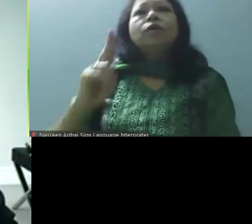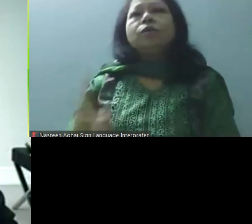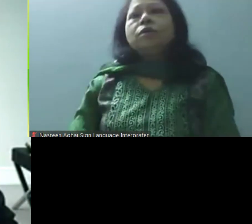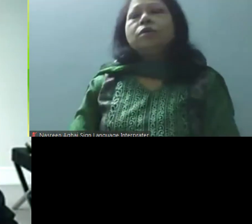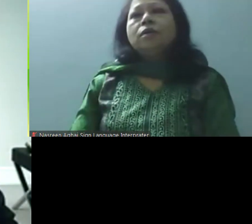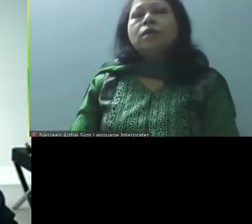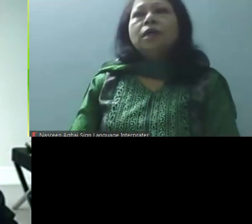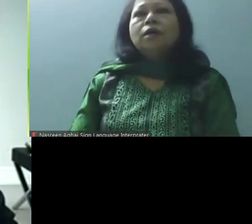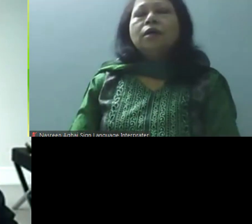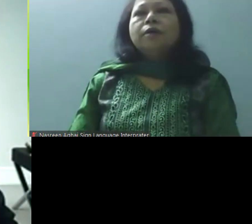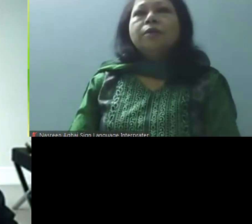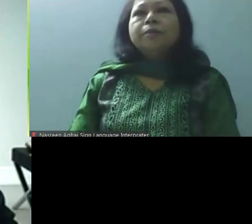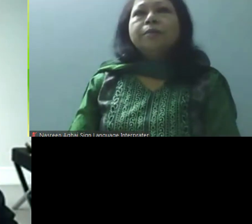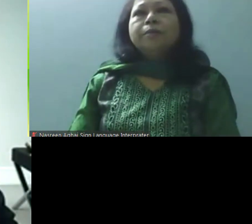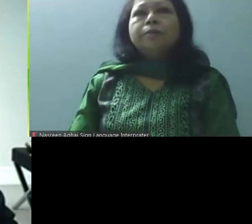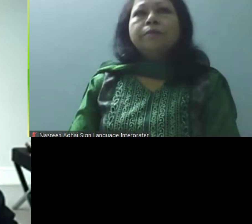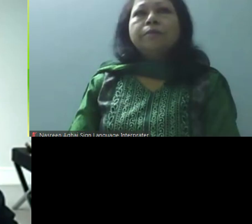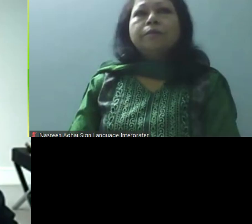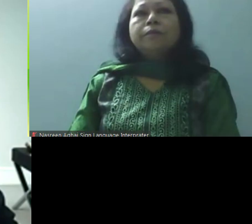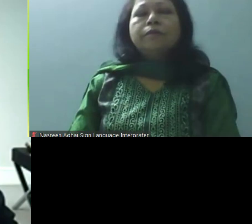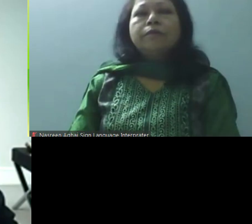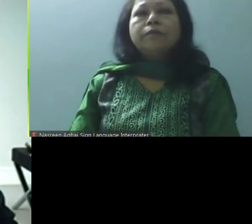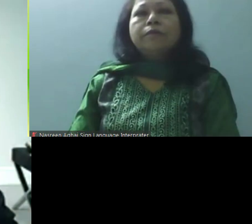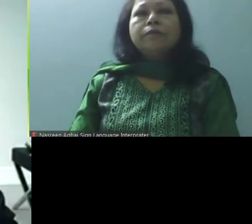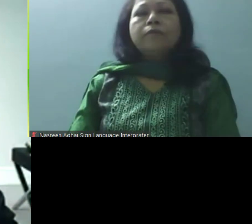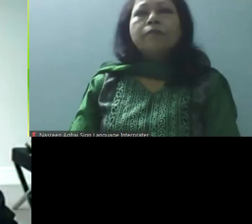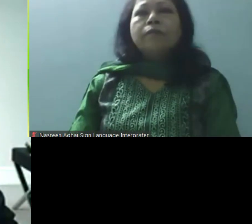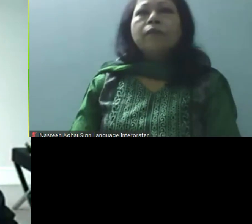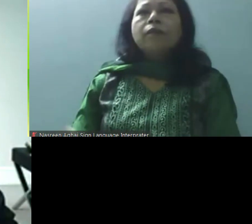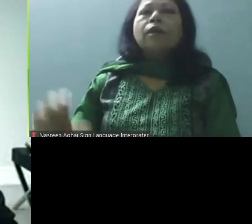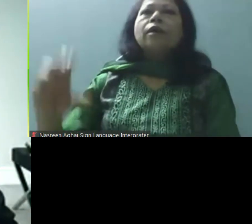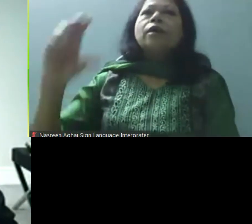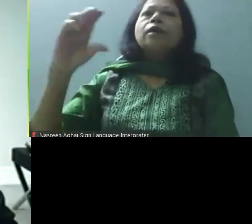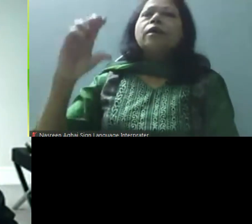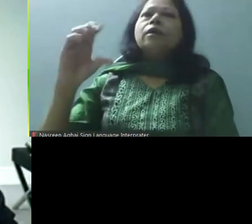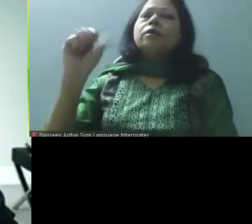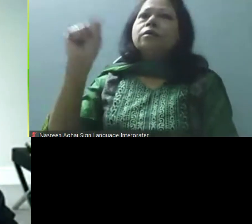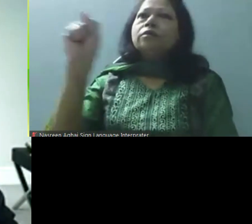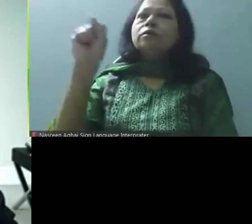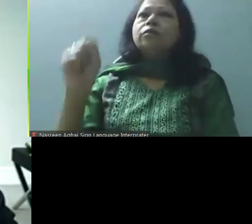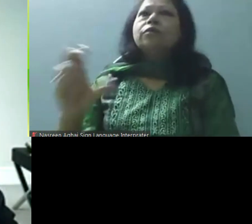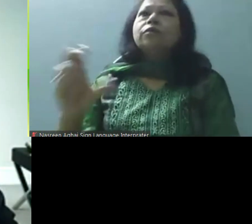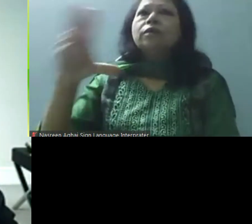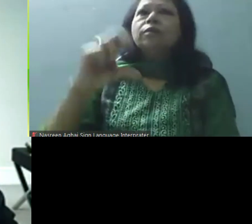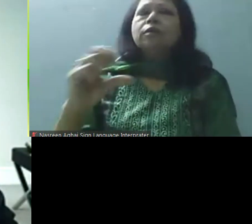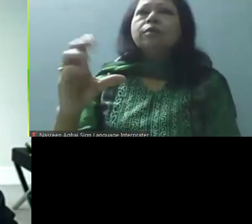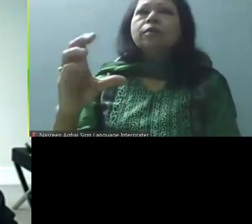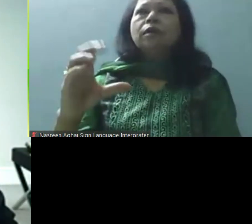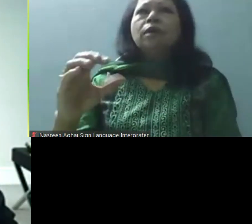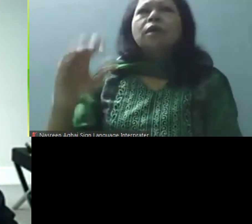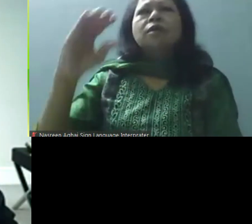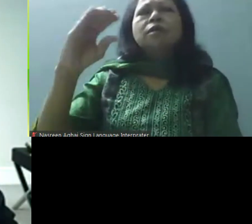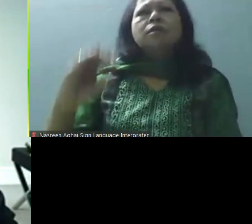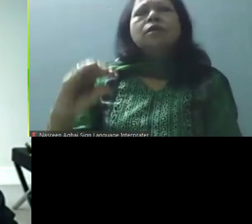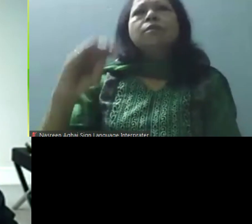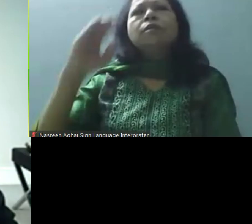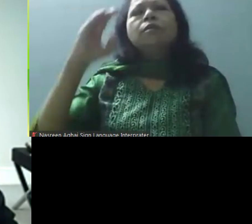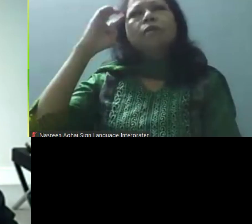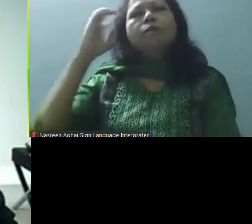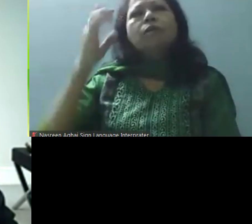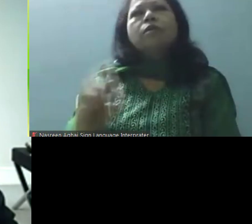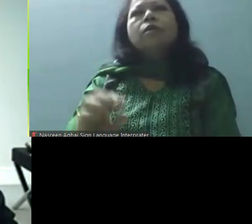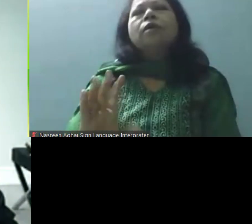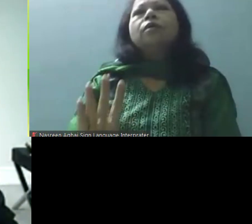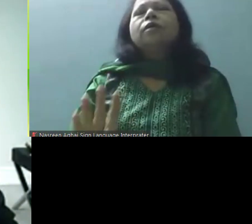and there were software out there which were substandard, and the accuracy